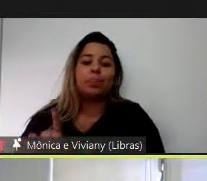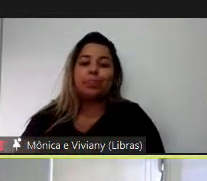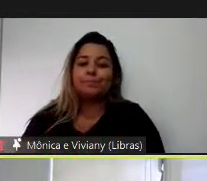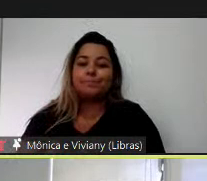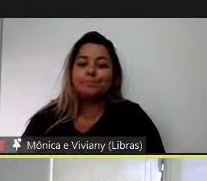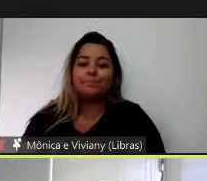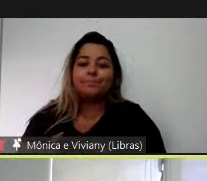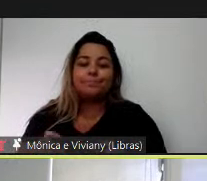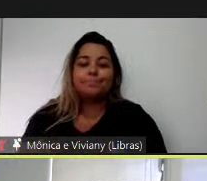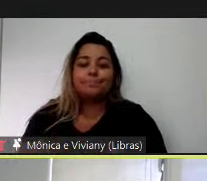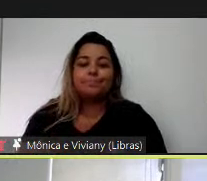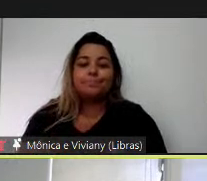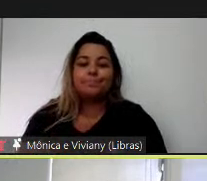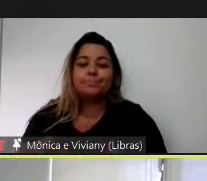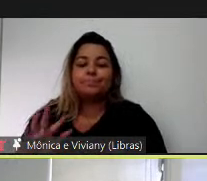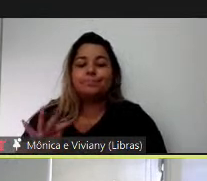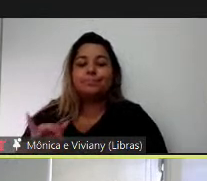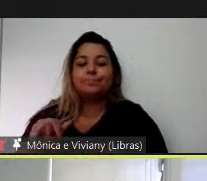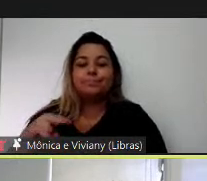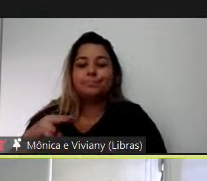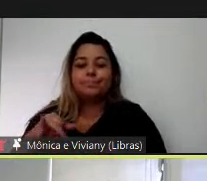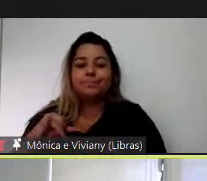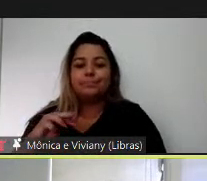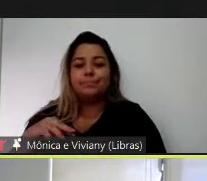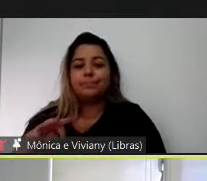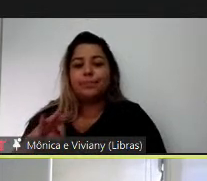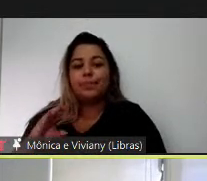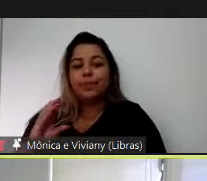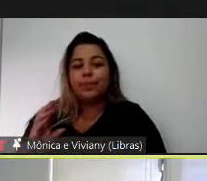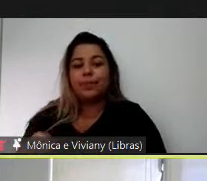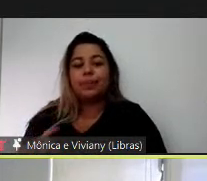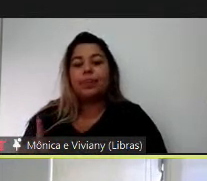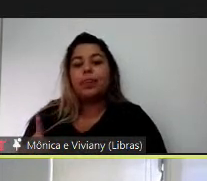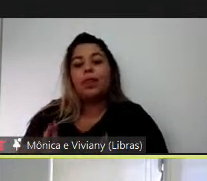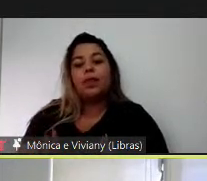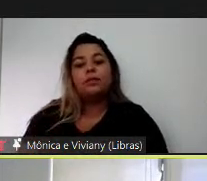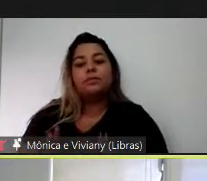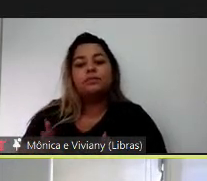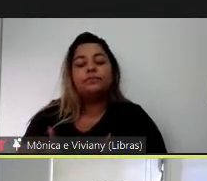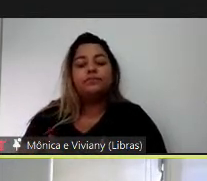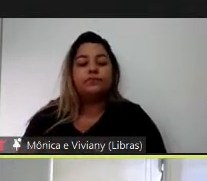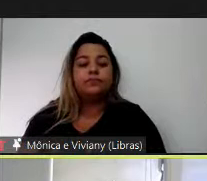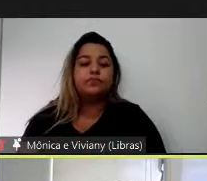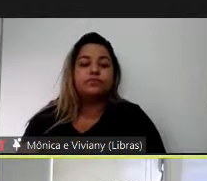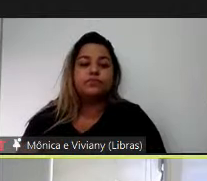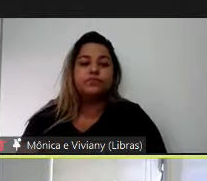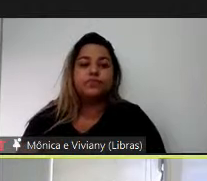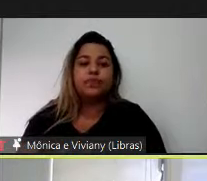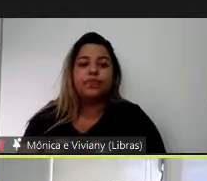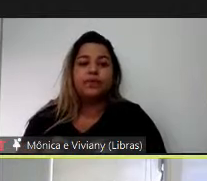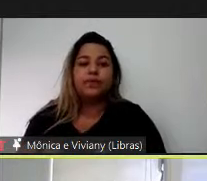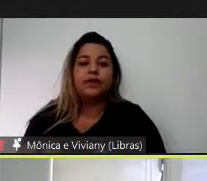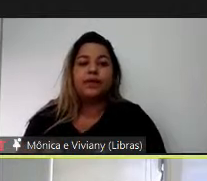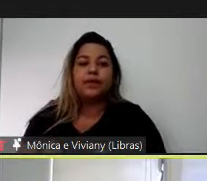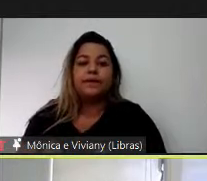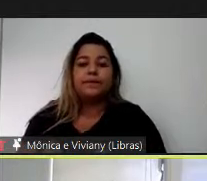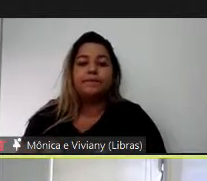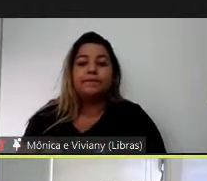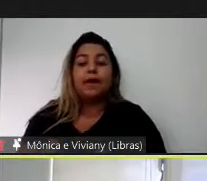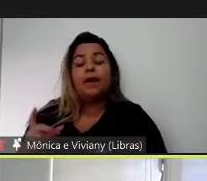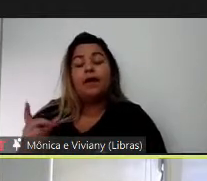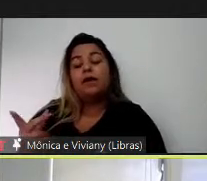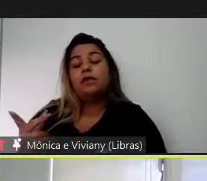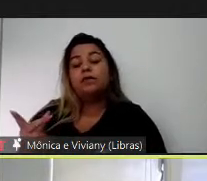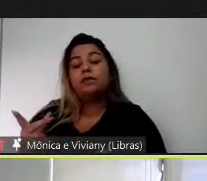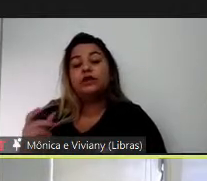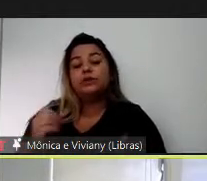and now this financing is staying there, but it is for the municipal